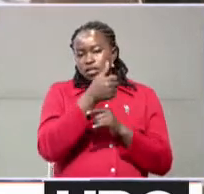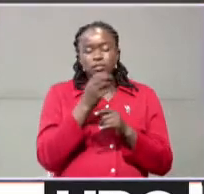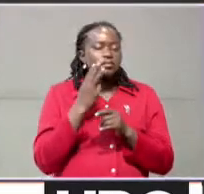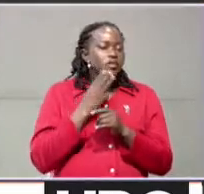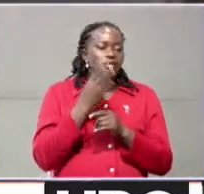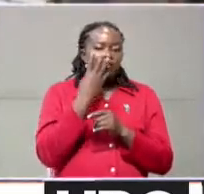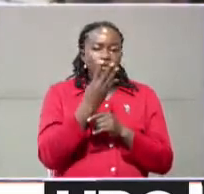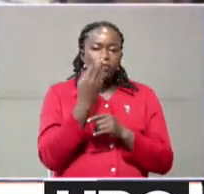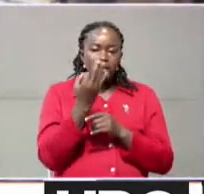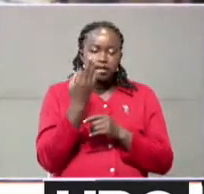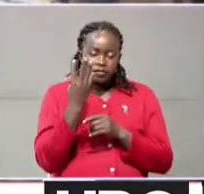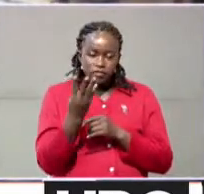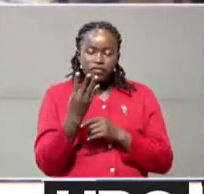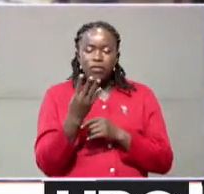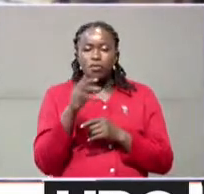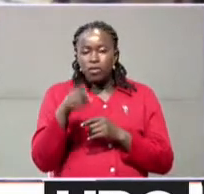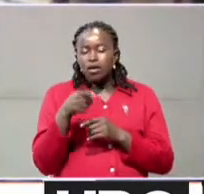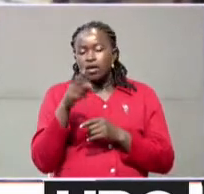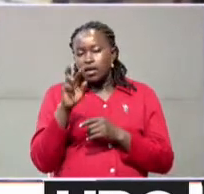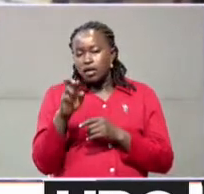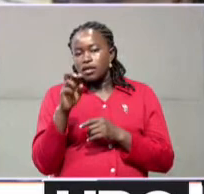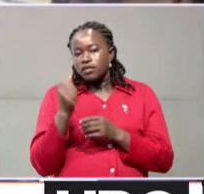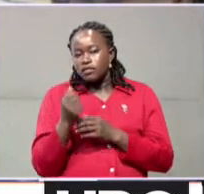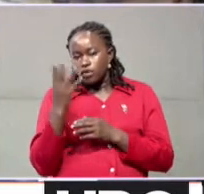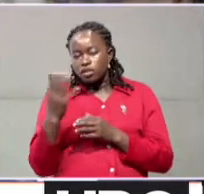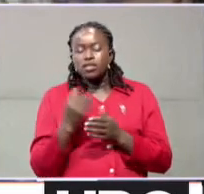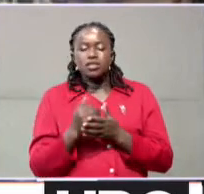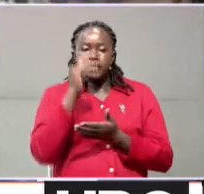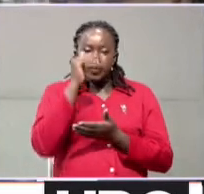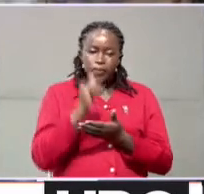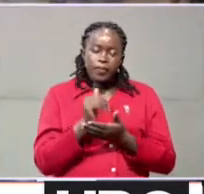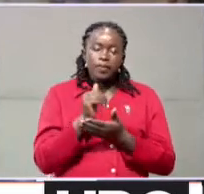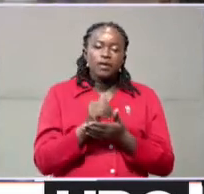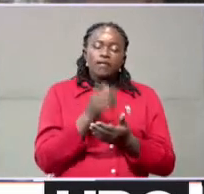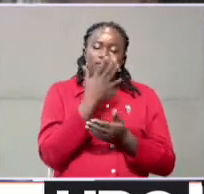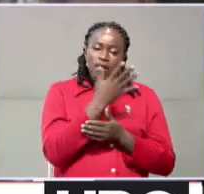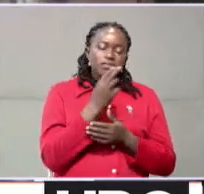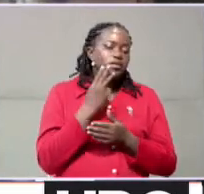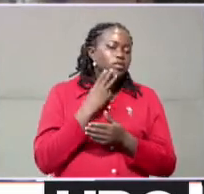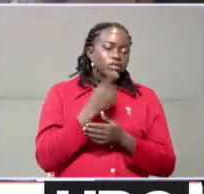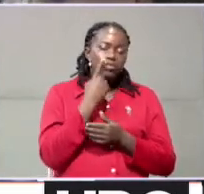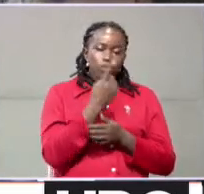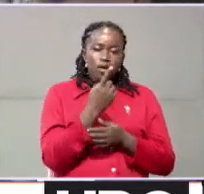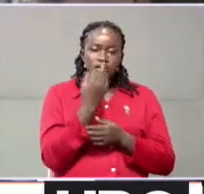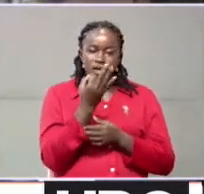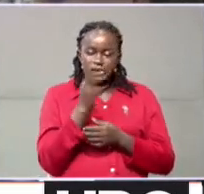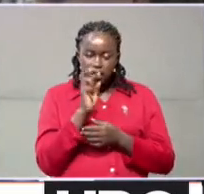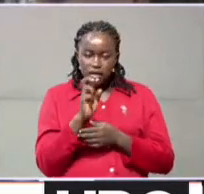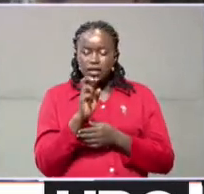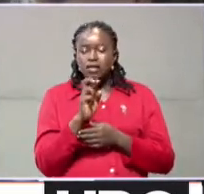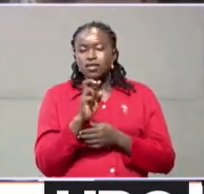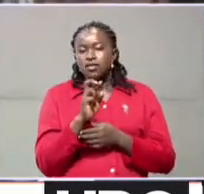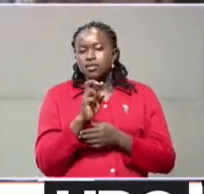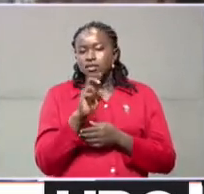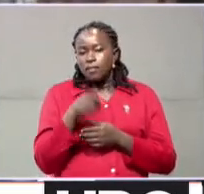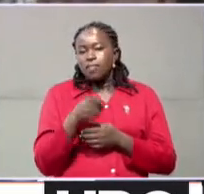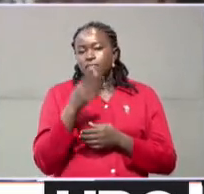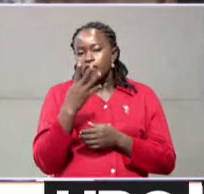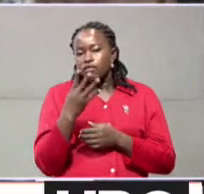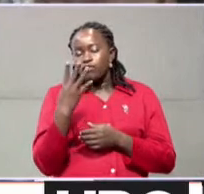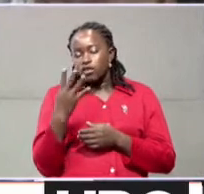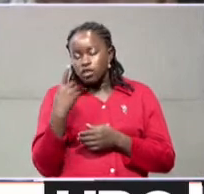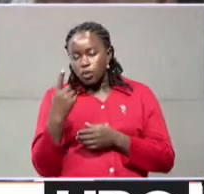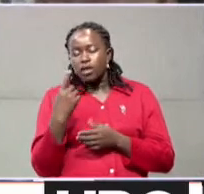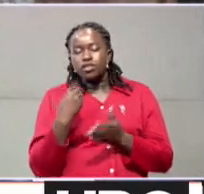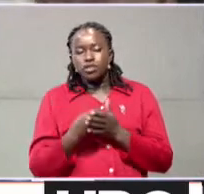434 850 to 5 million 138 441